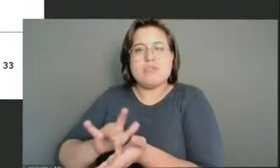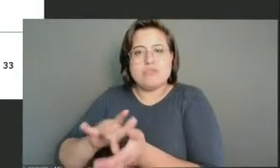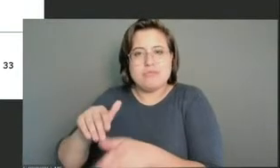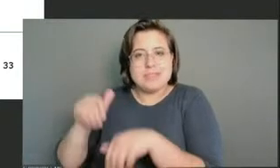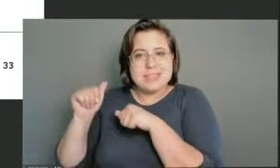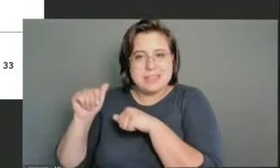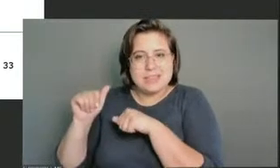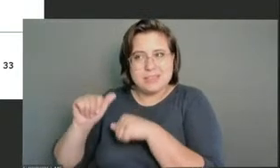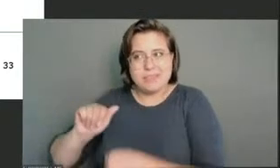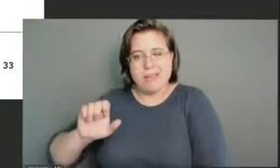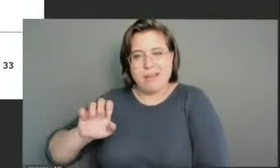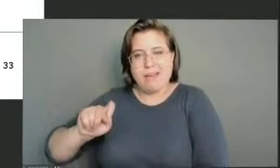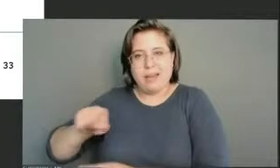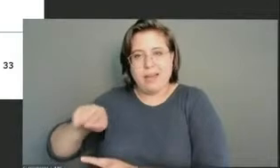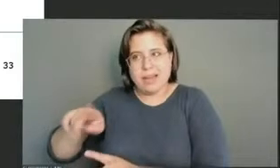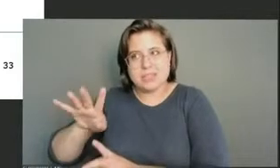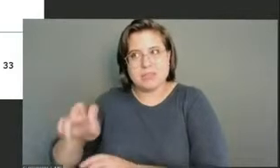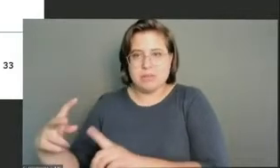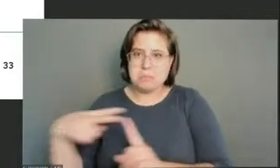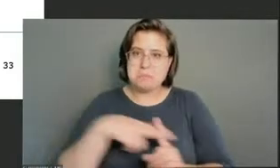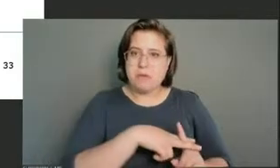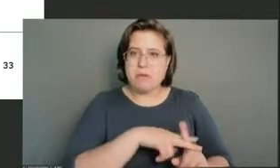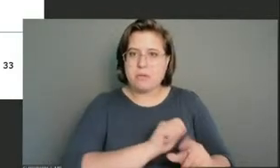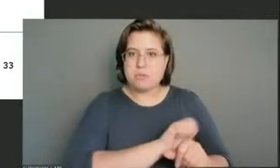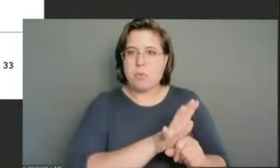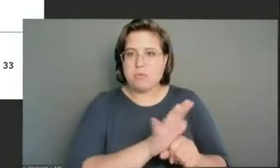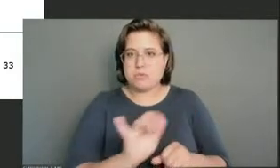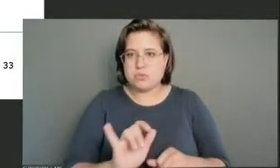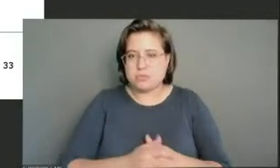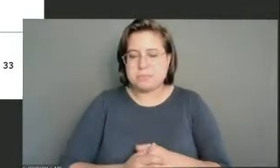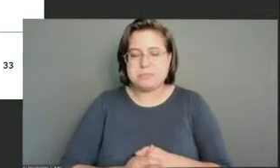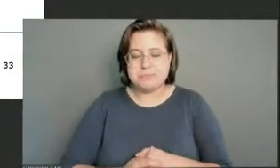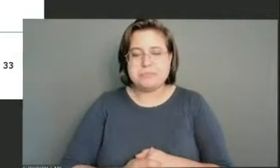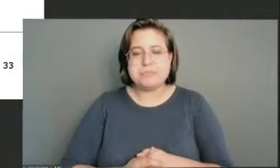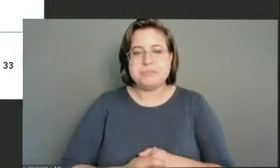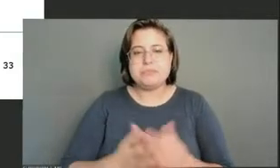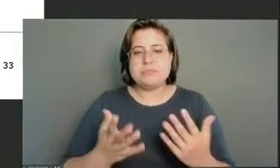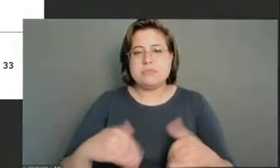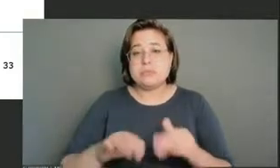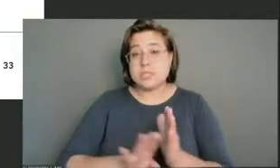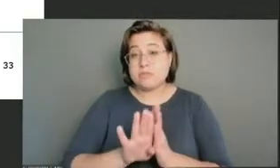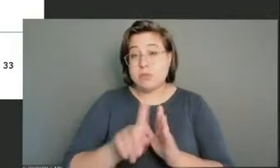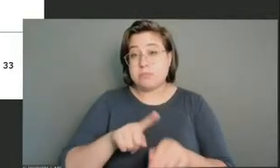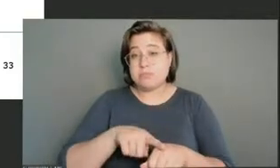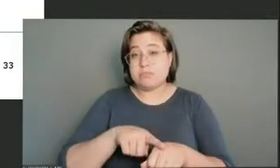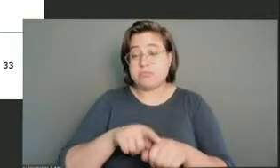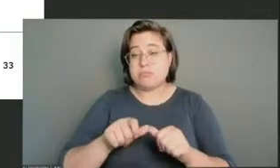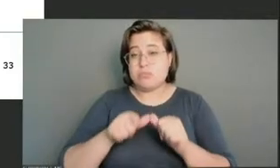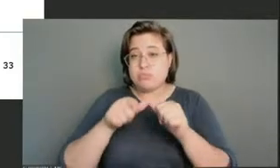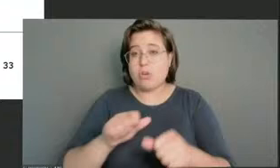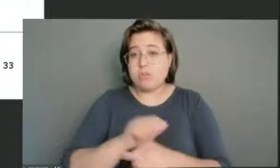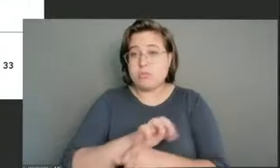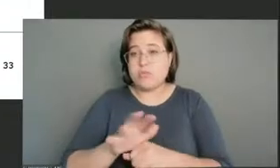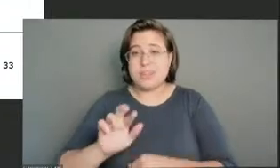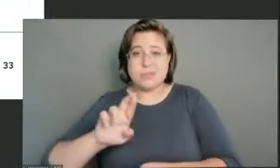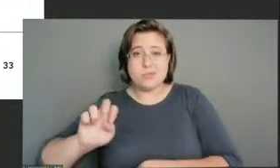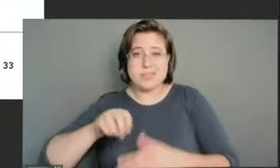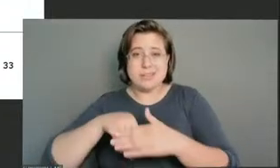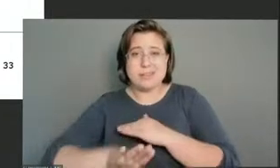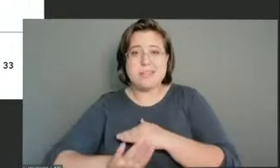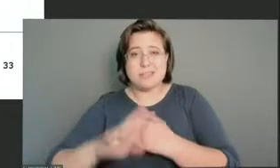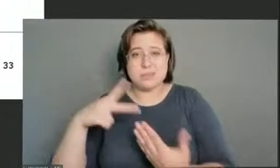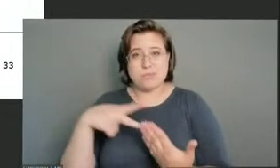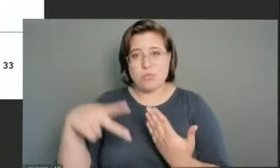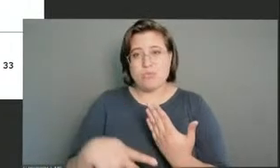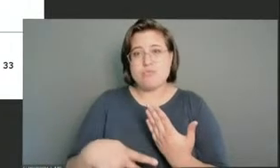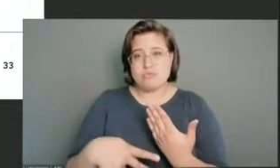Leave Act. Also to develop a long COVID job reentry program with an eye